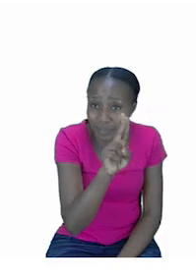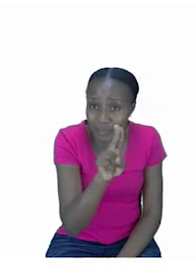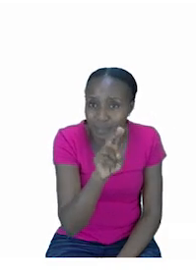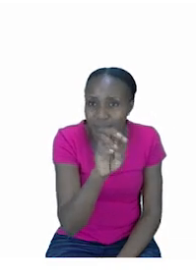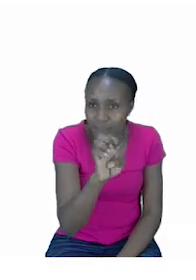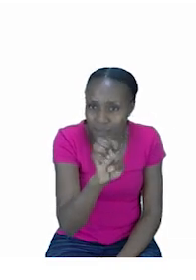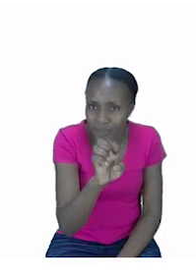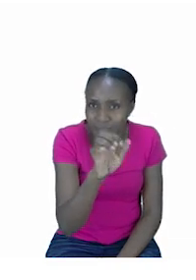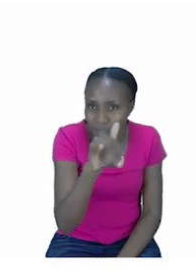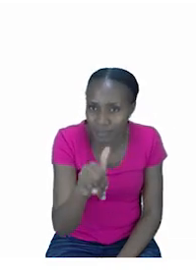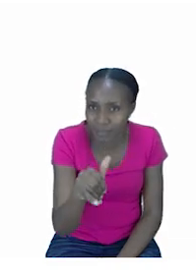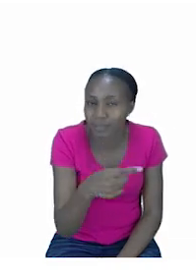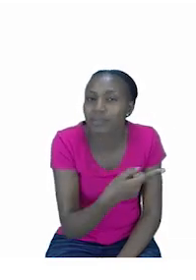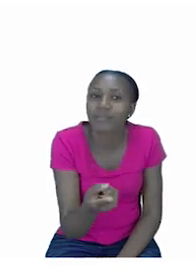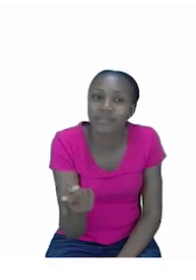A.